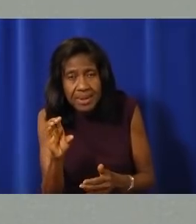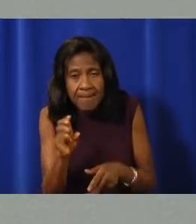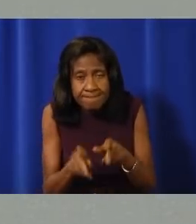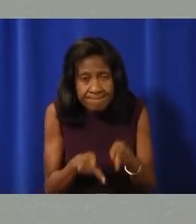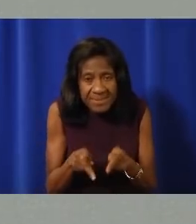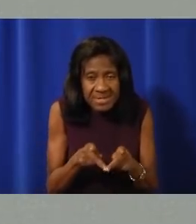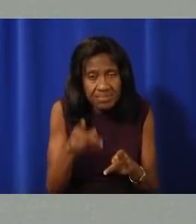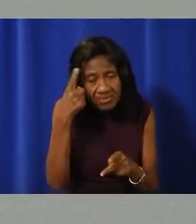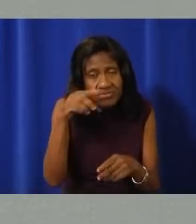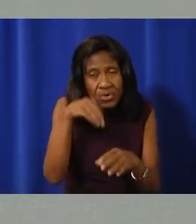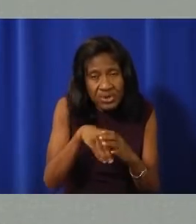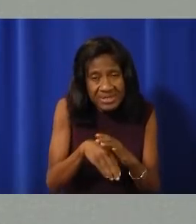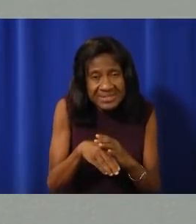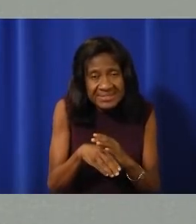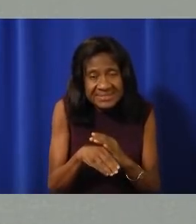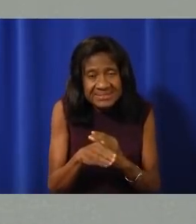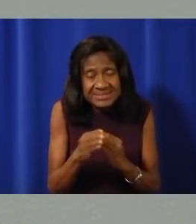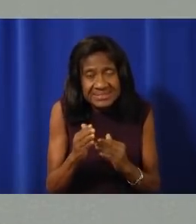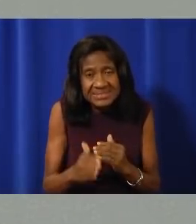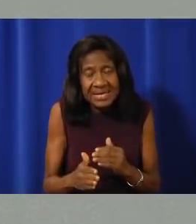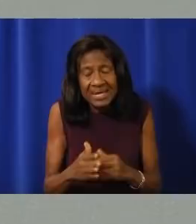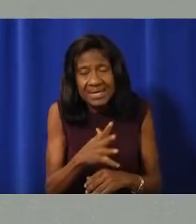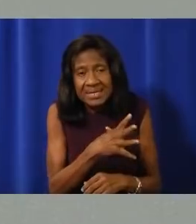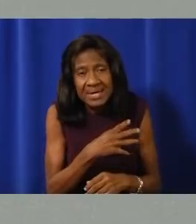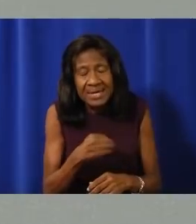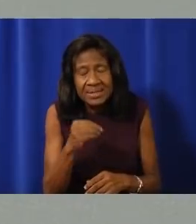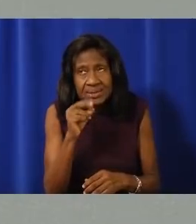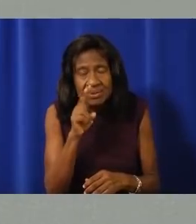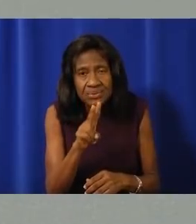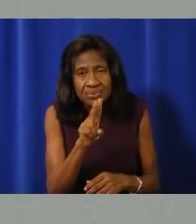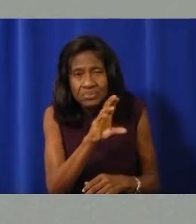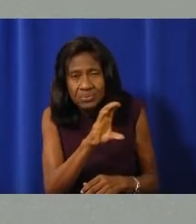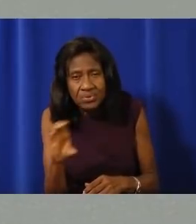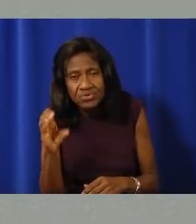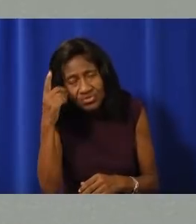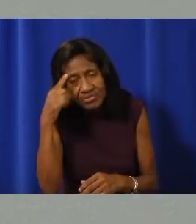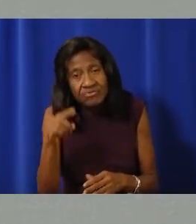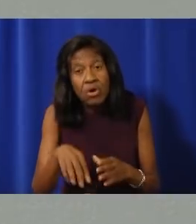indoor events, and 250 people for outdoor events.